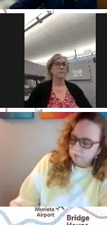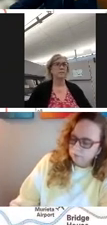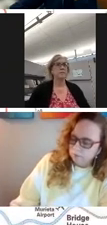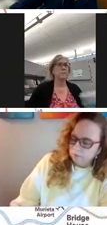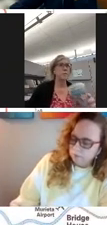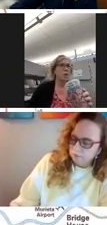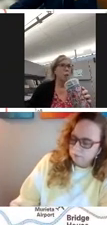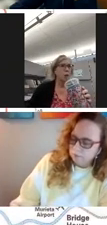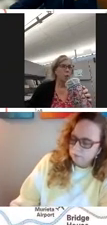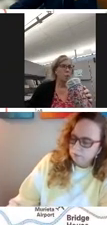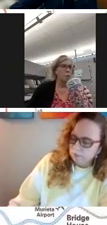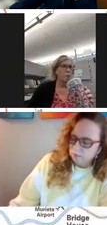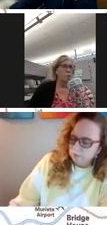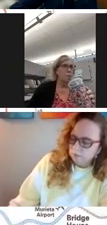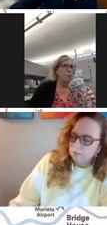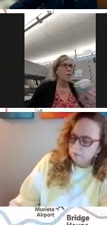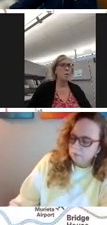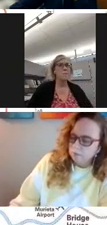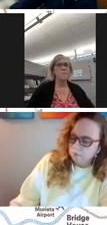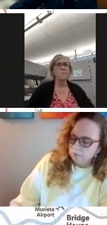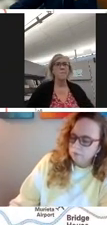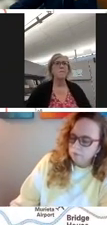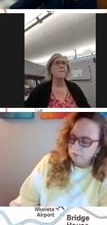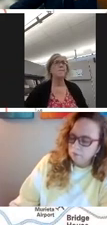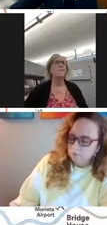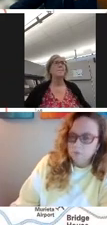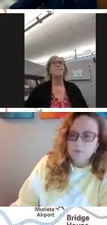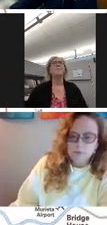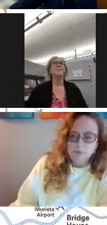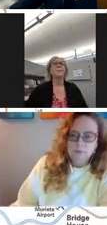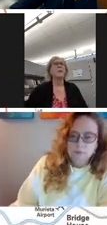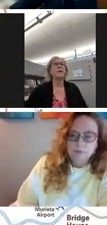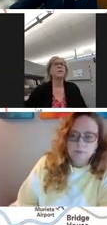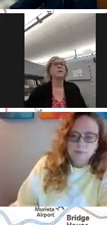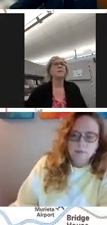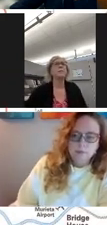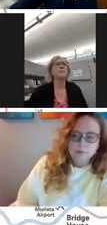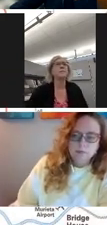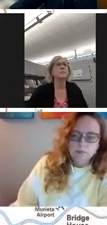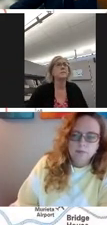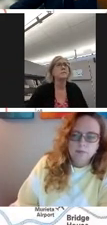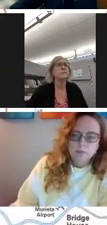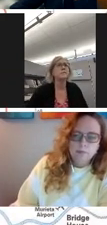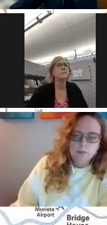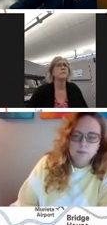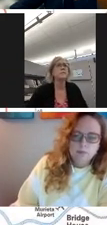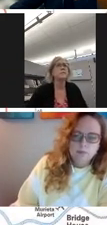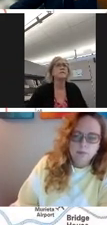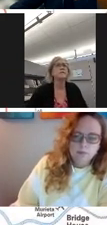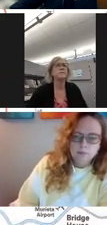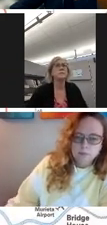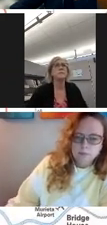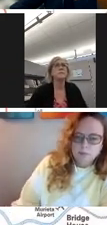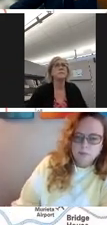we can certainly make that available. But that would be the first thing I would do, I think,